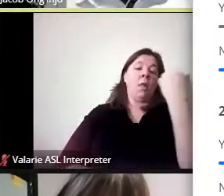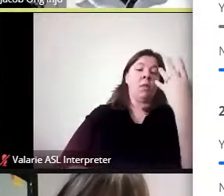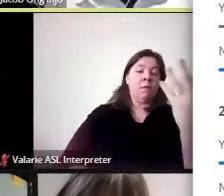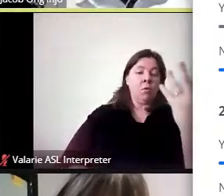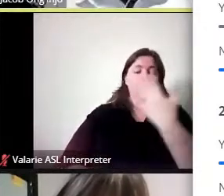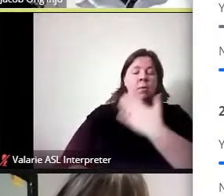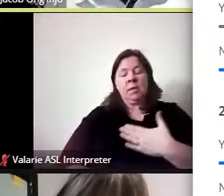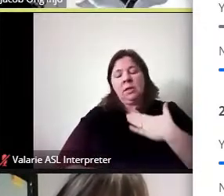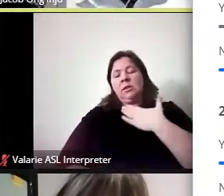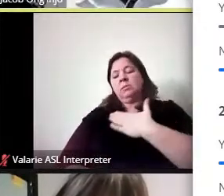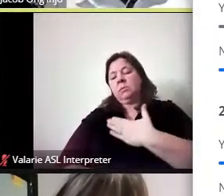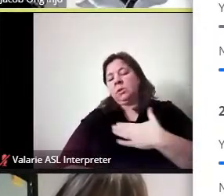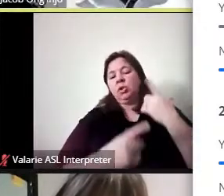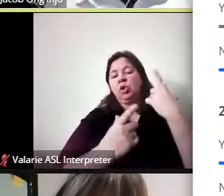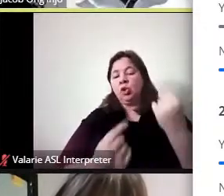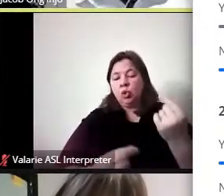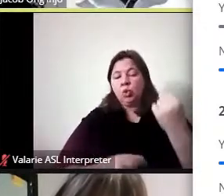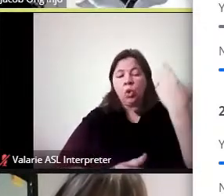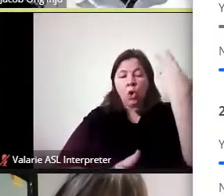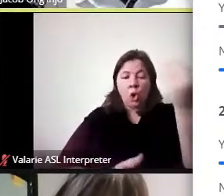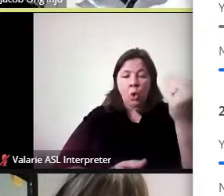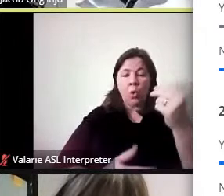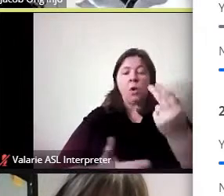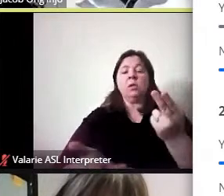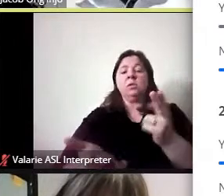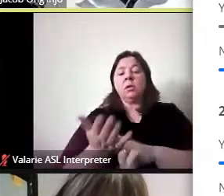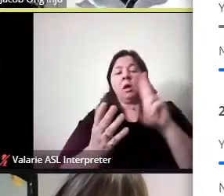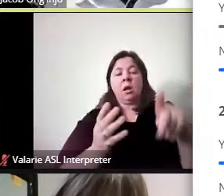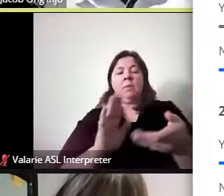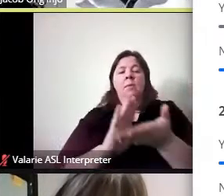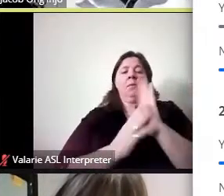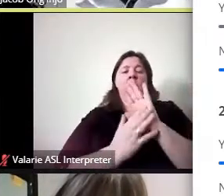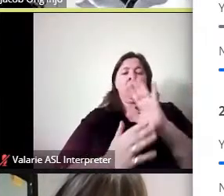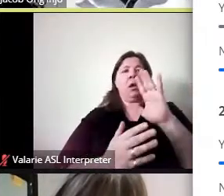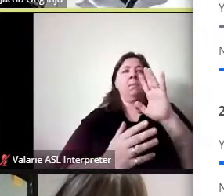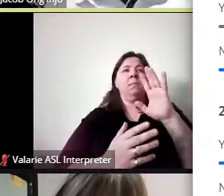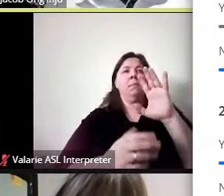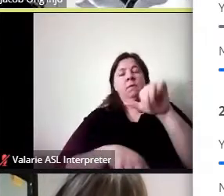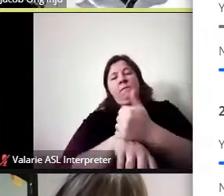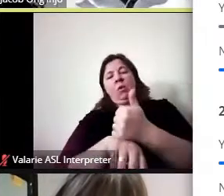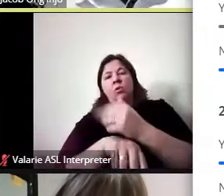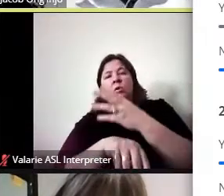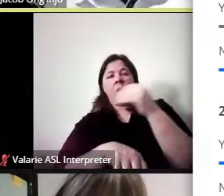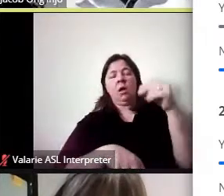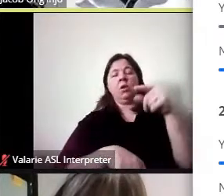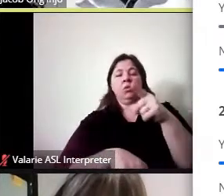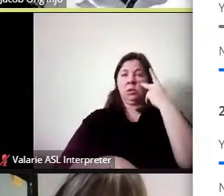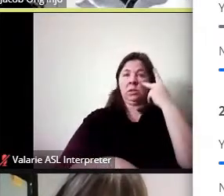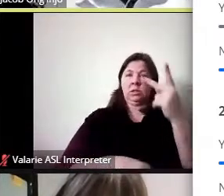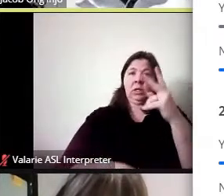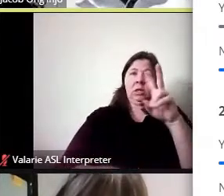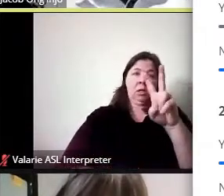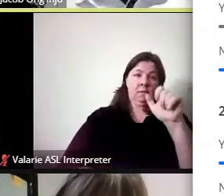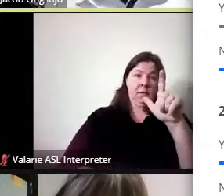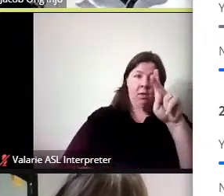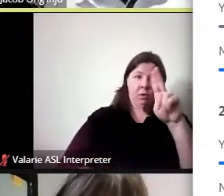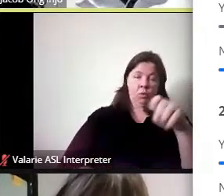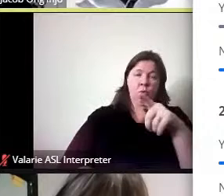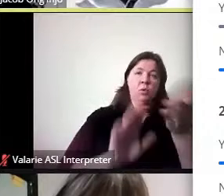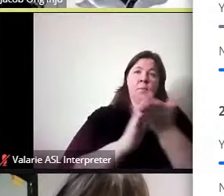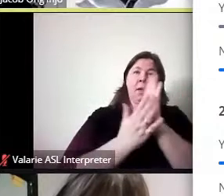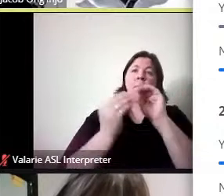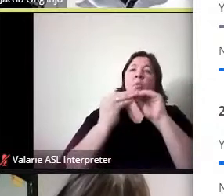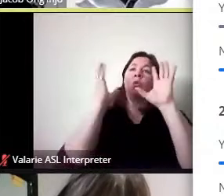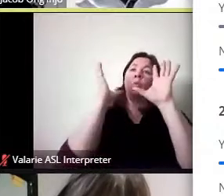please do go sign up, become a founder. You've seen the value, and I hope as you attend more and more webinars,